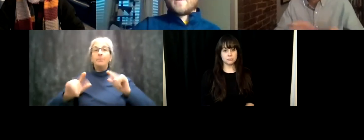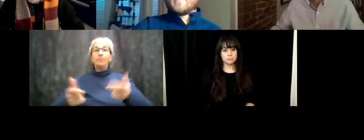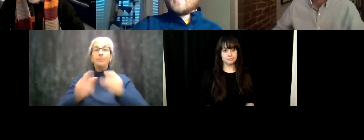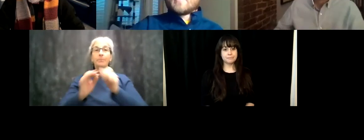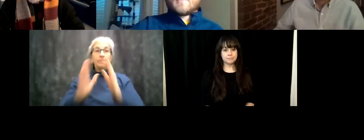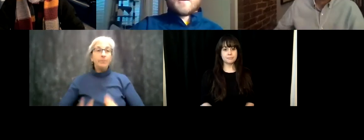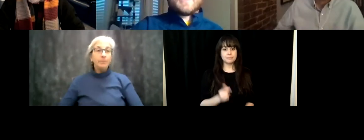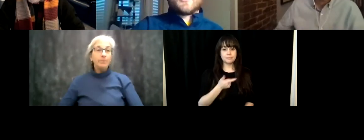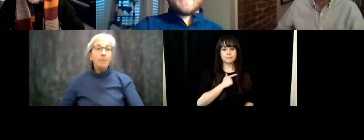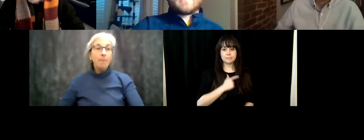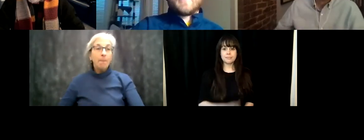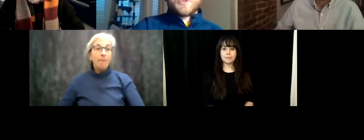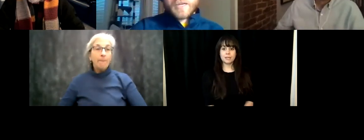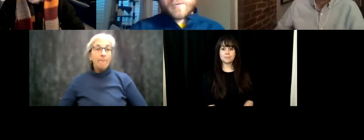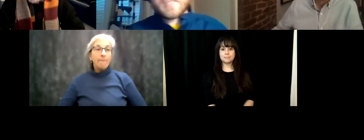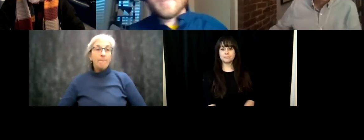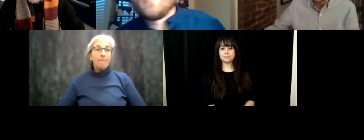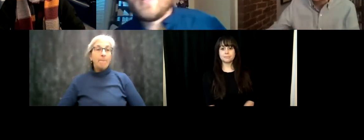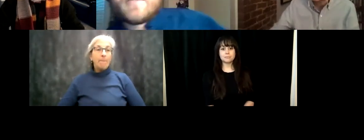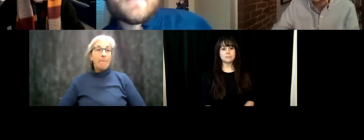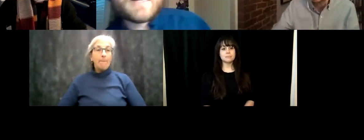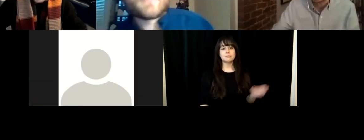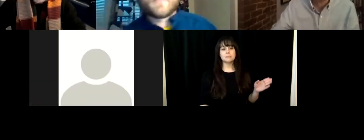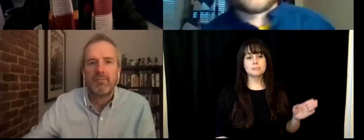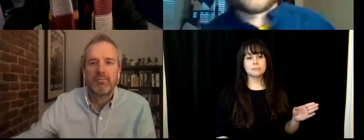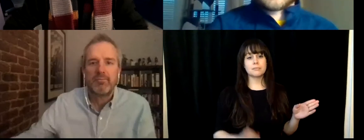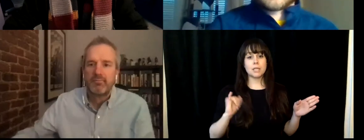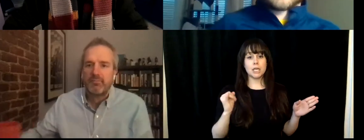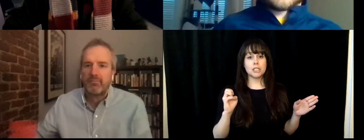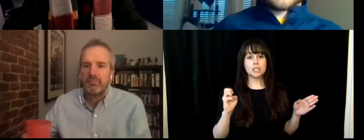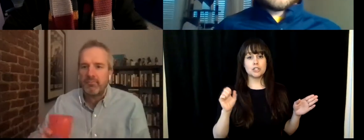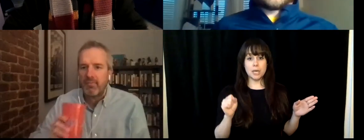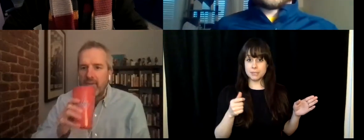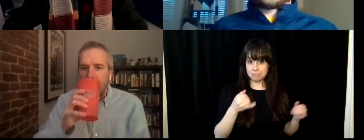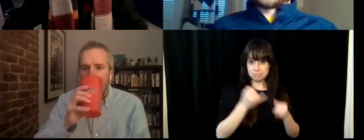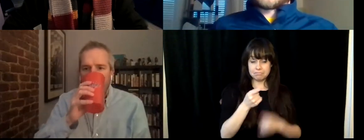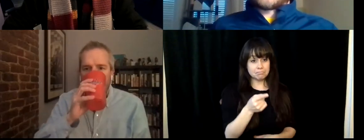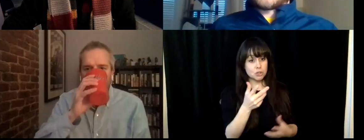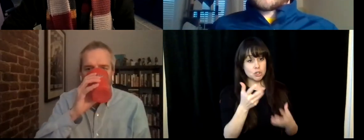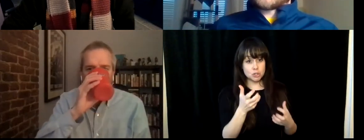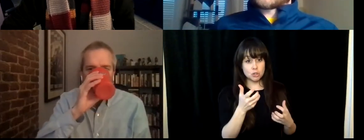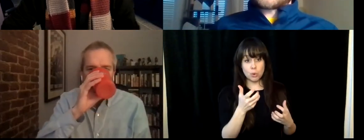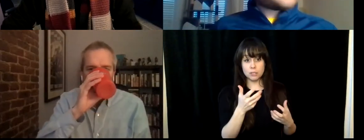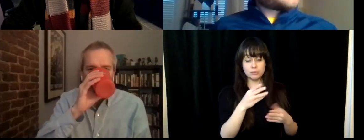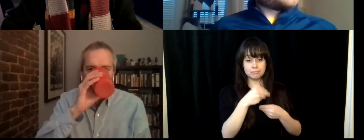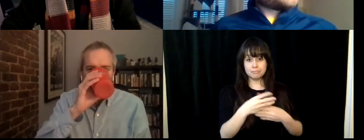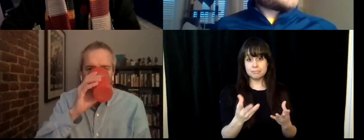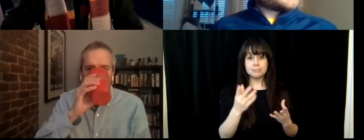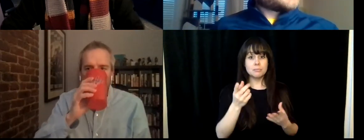Absolutely, man. All right, James, how about you? Do you have a single piece of advice for folks looking to find a job in gaming?